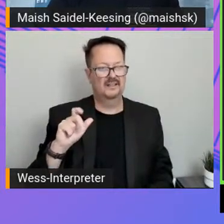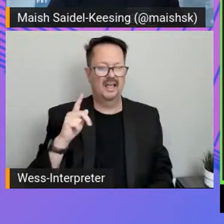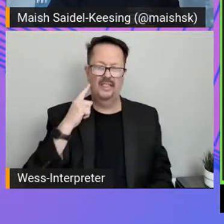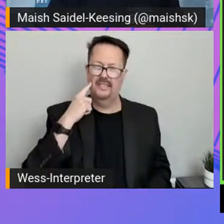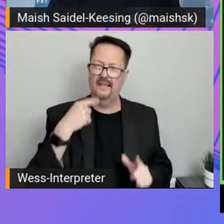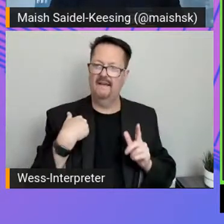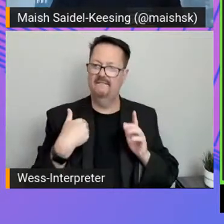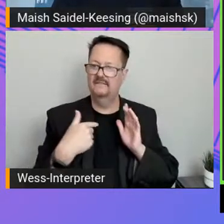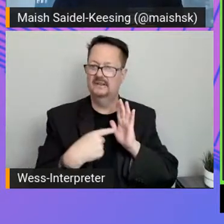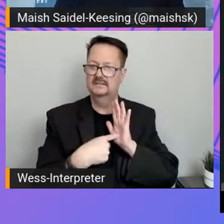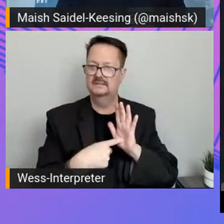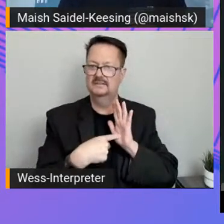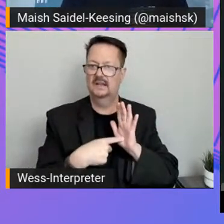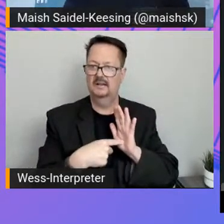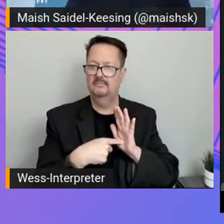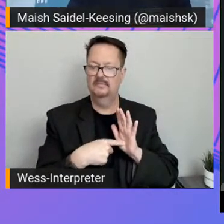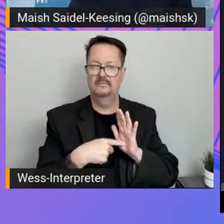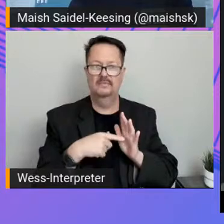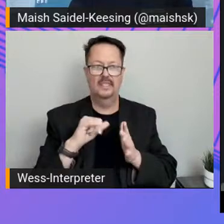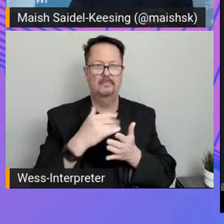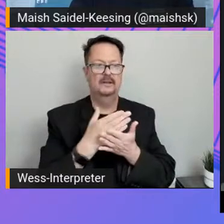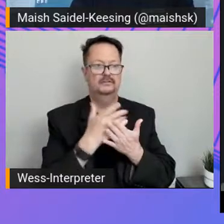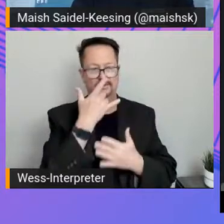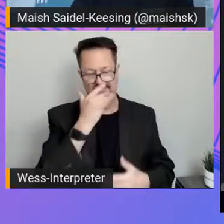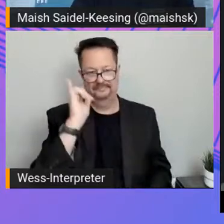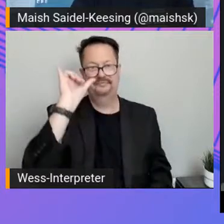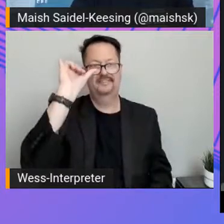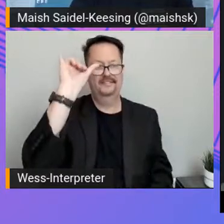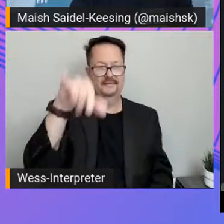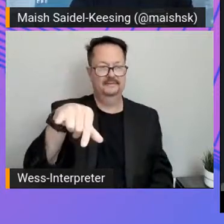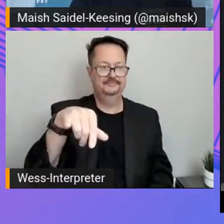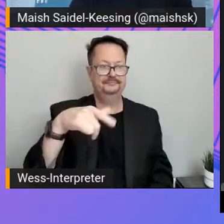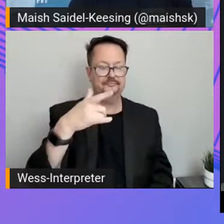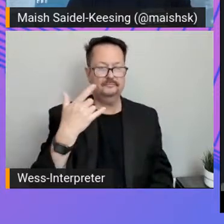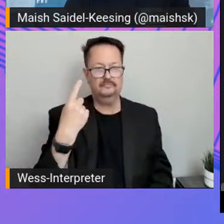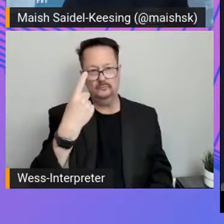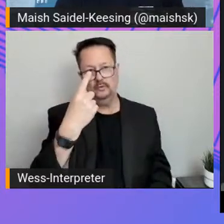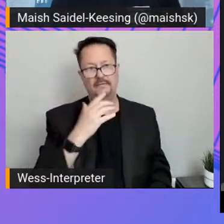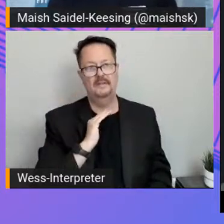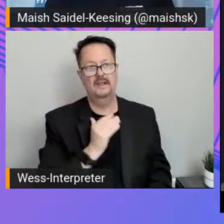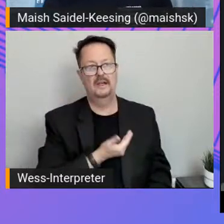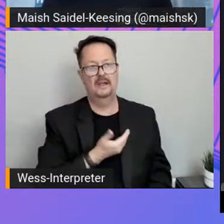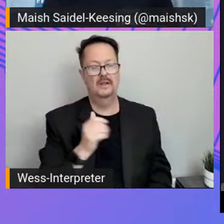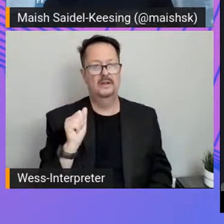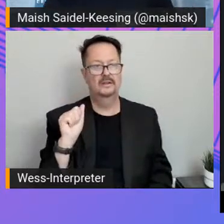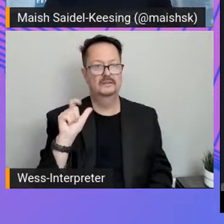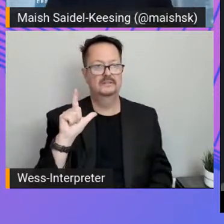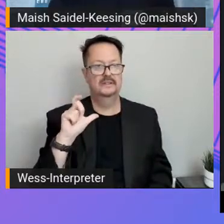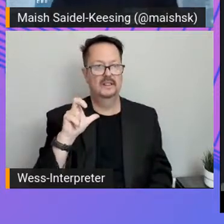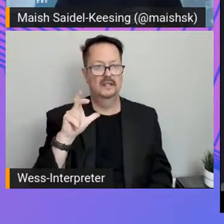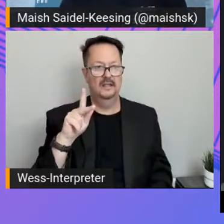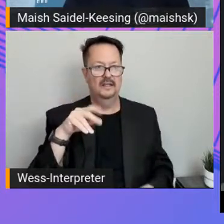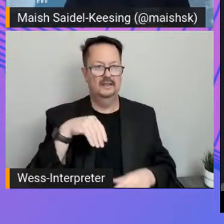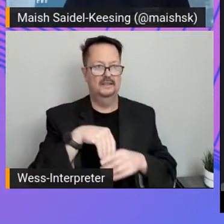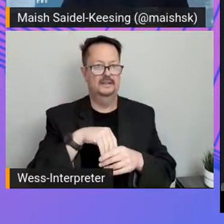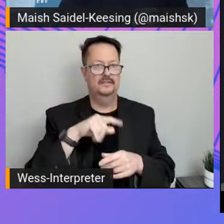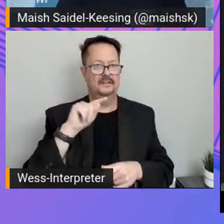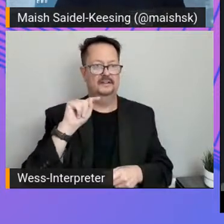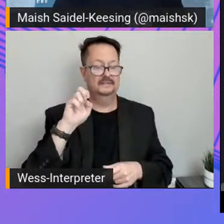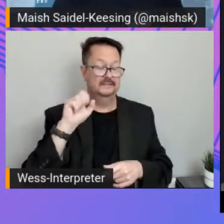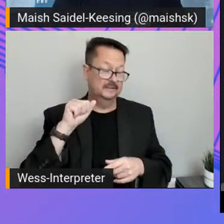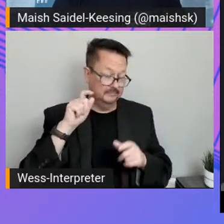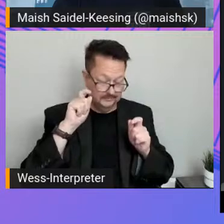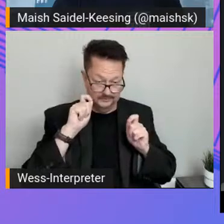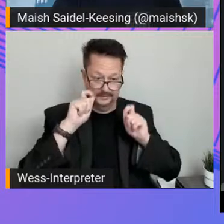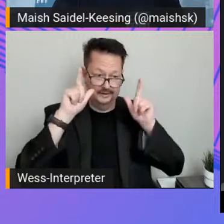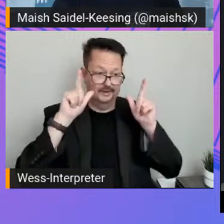of what that budget alert looks like. Yeah, so this is in one of our Slack channels in one of the teams. So you wake up in the